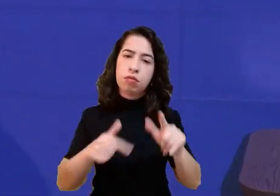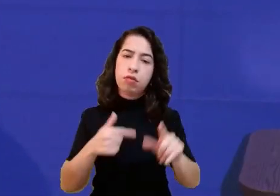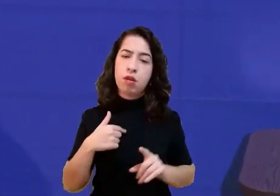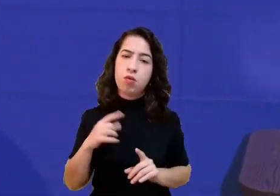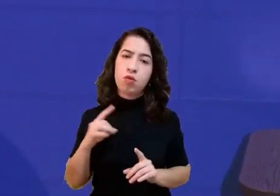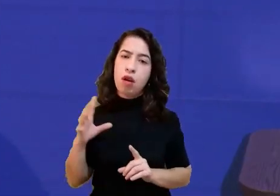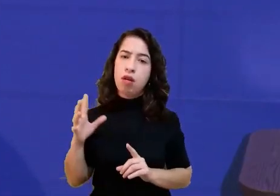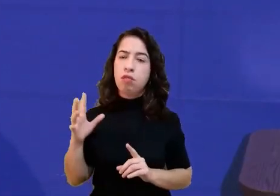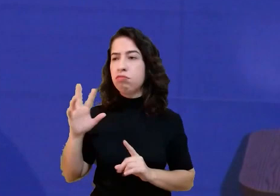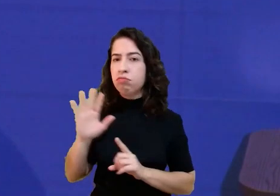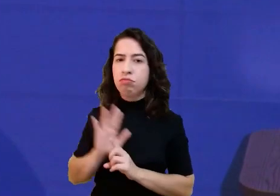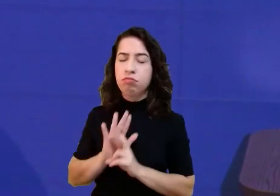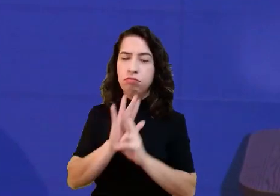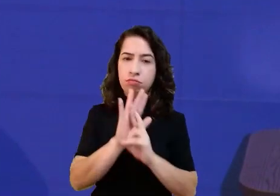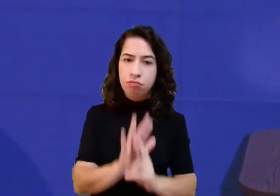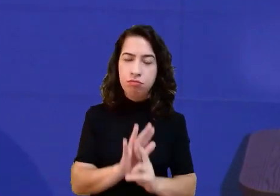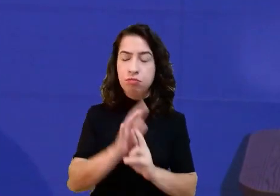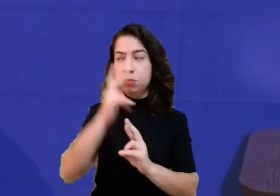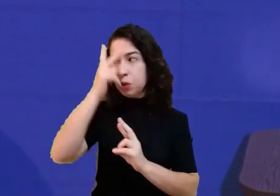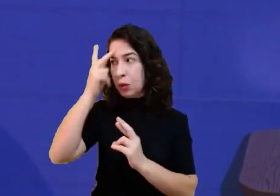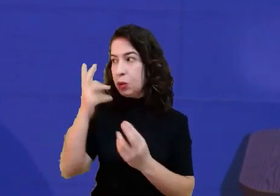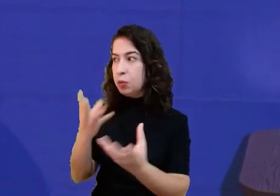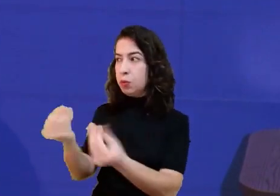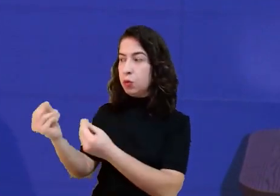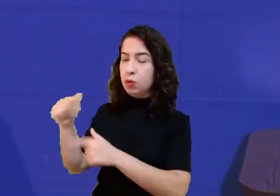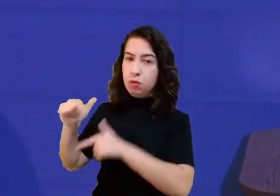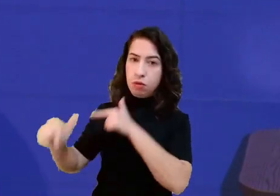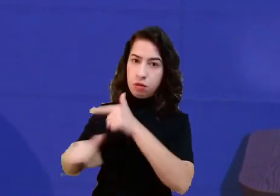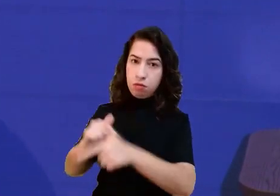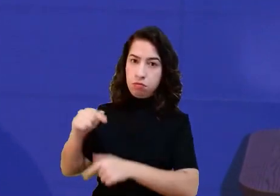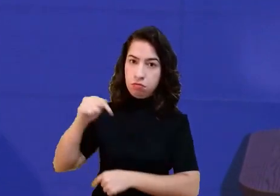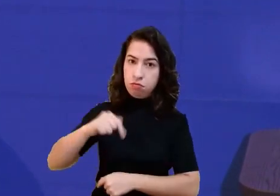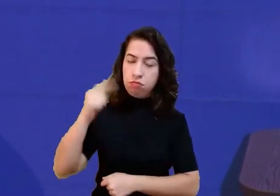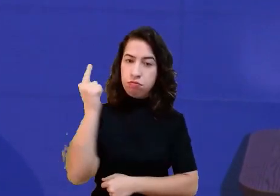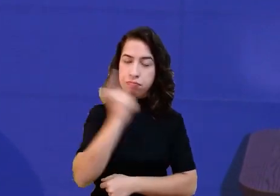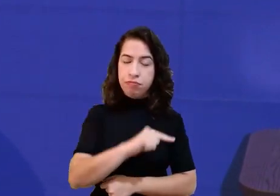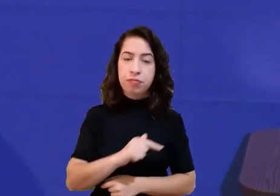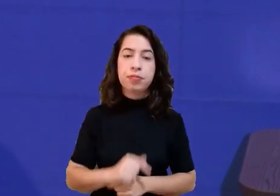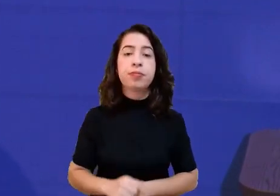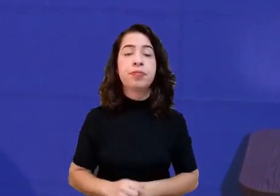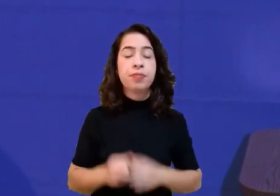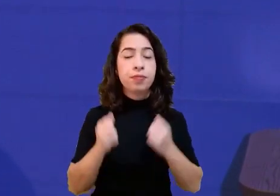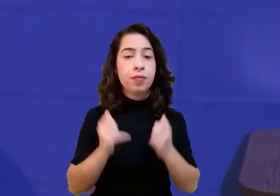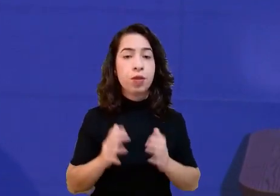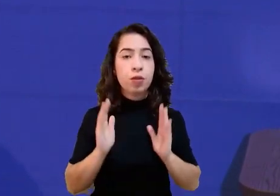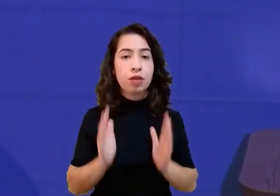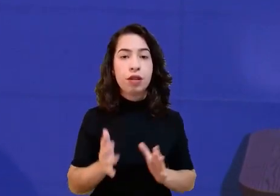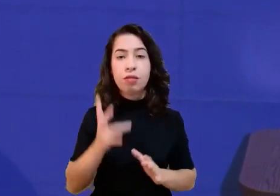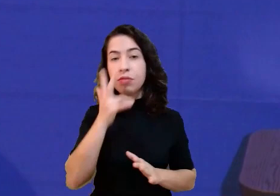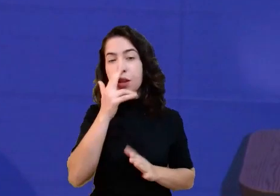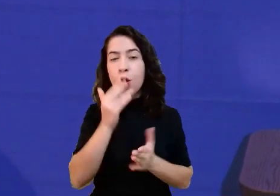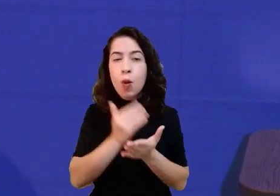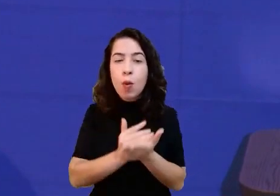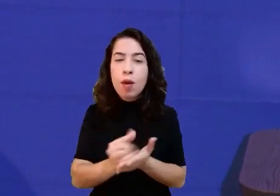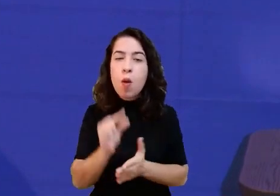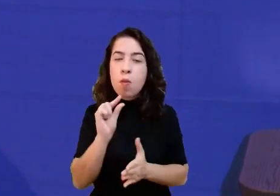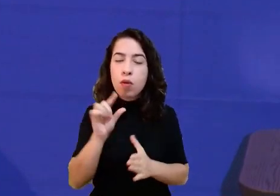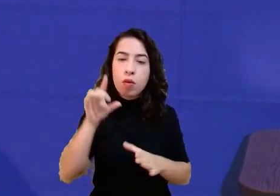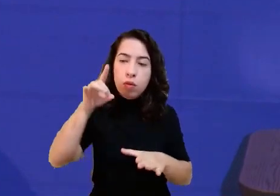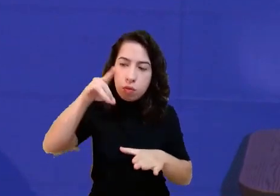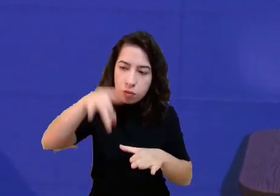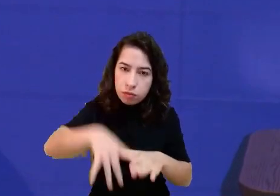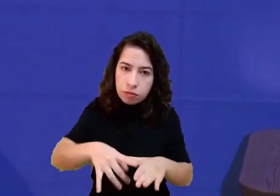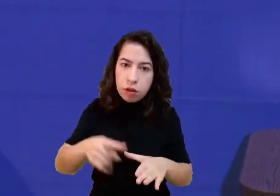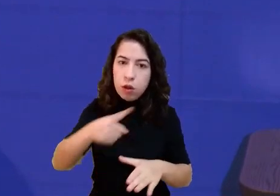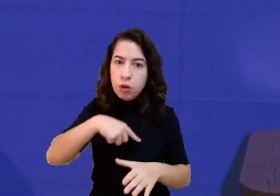messenger conveying the work of so many people. And as said, it's just a seed, and we want